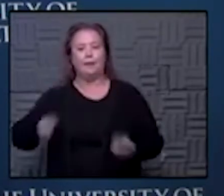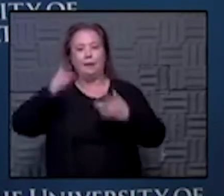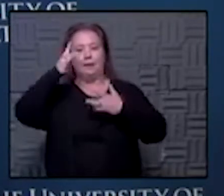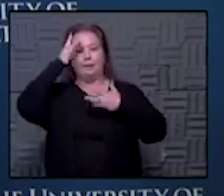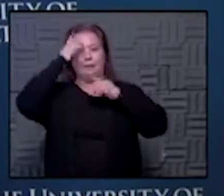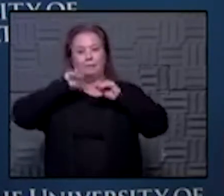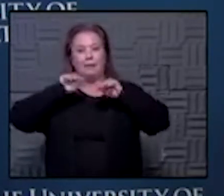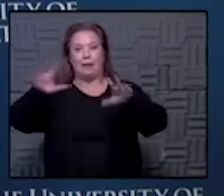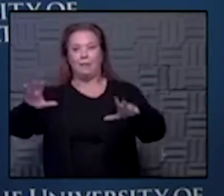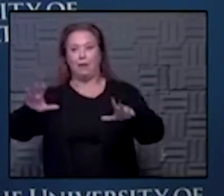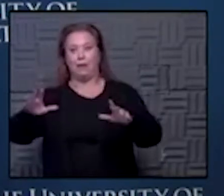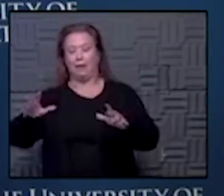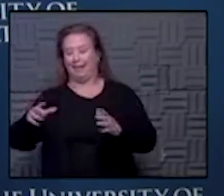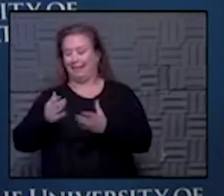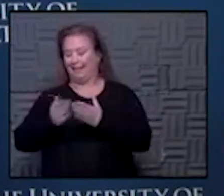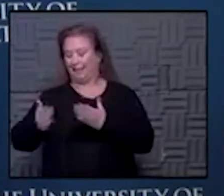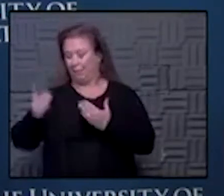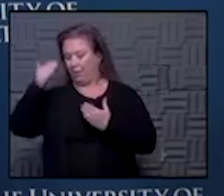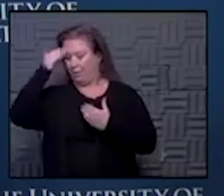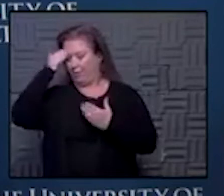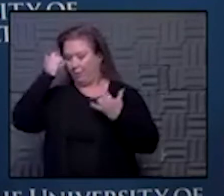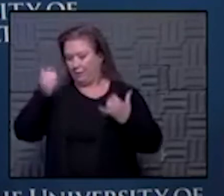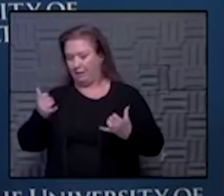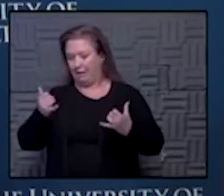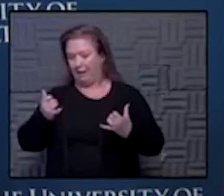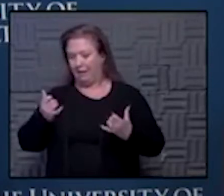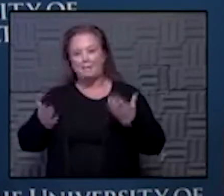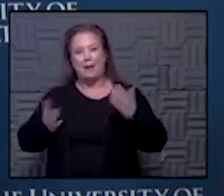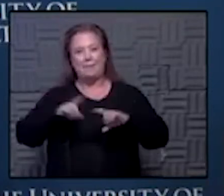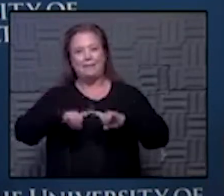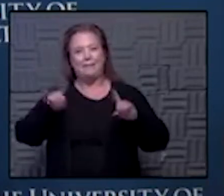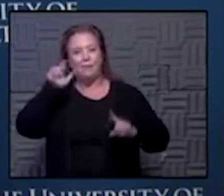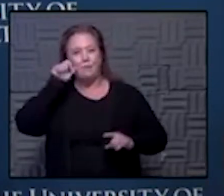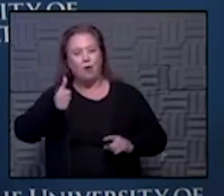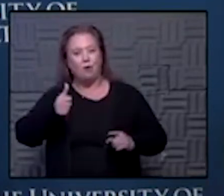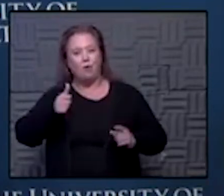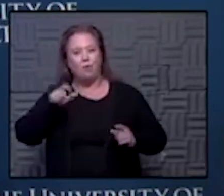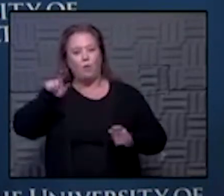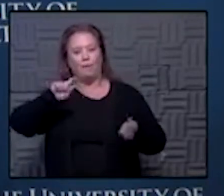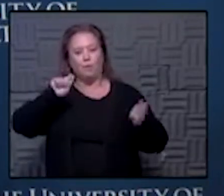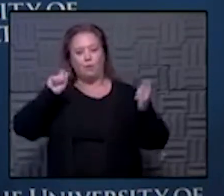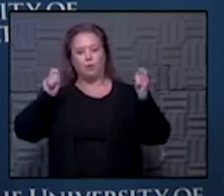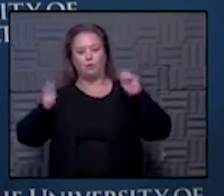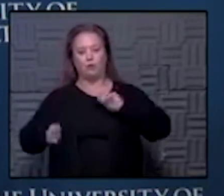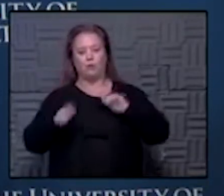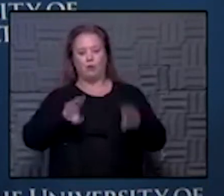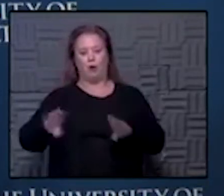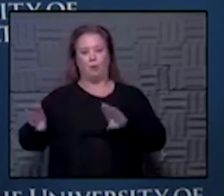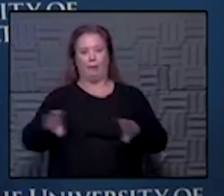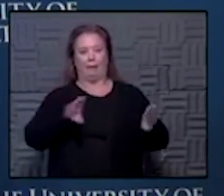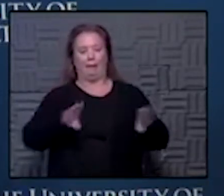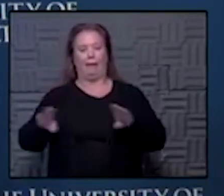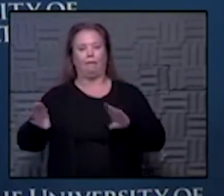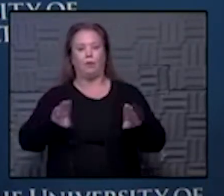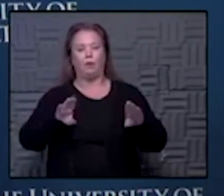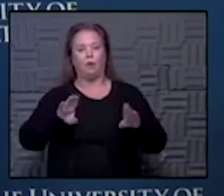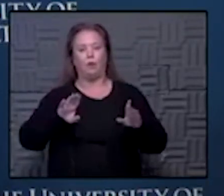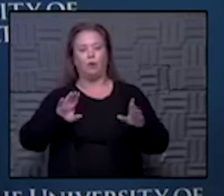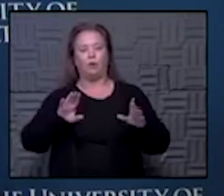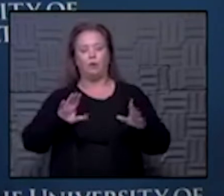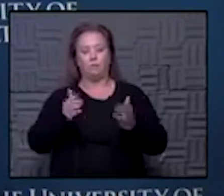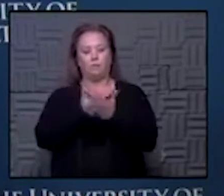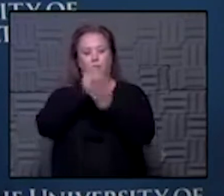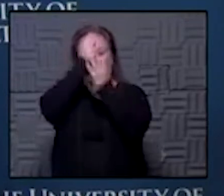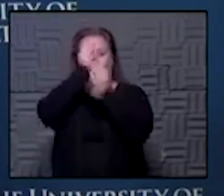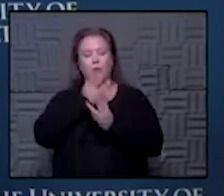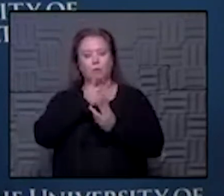may not be the same thing that we know tomorrow. And so we have to adjust our behaviors based off of the new information that we have.